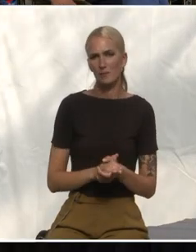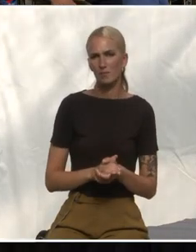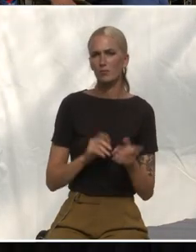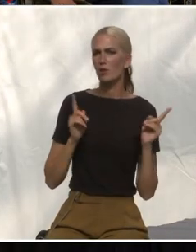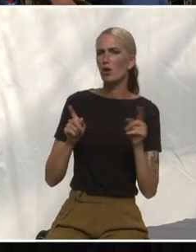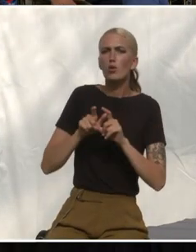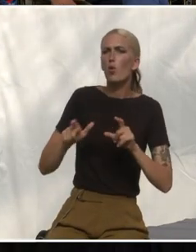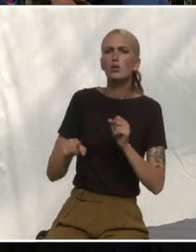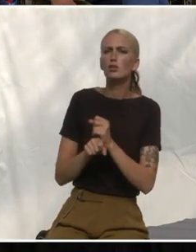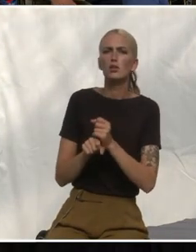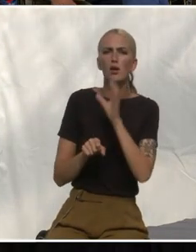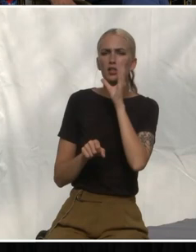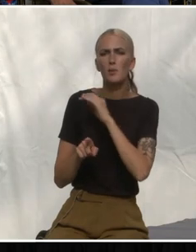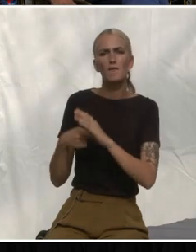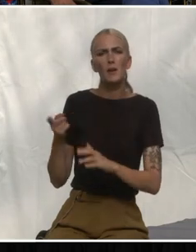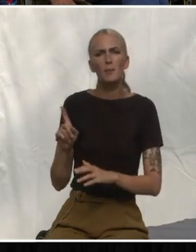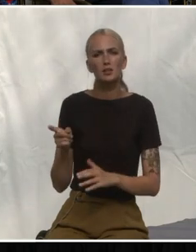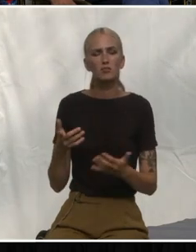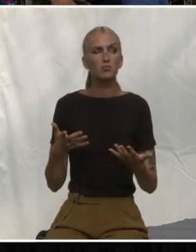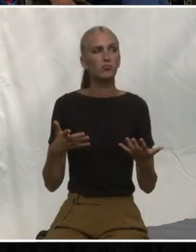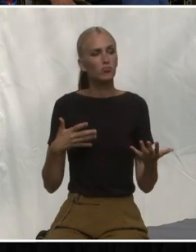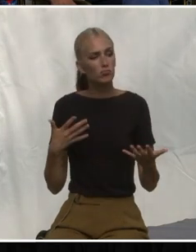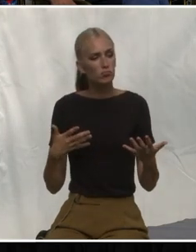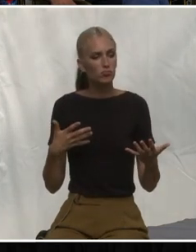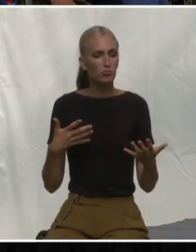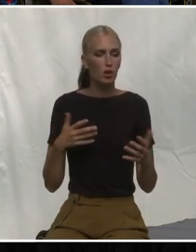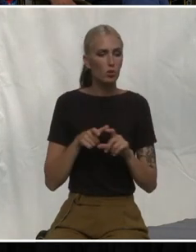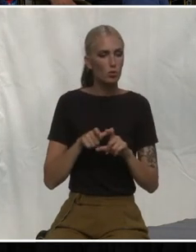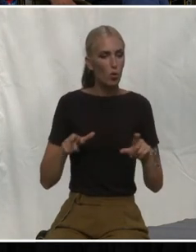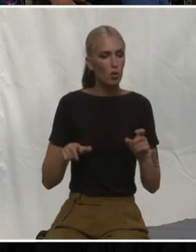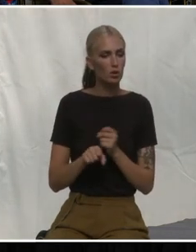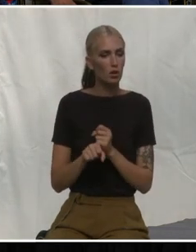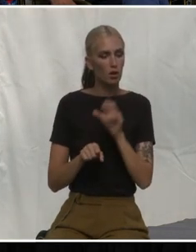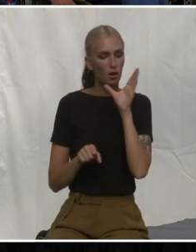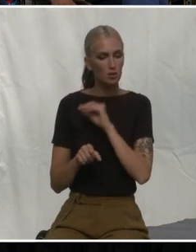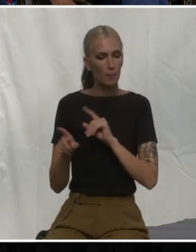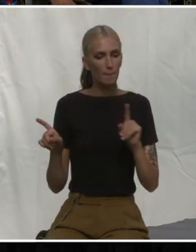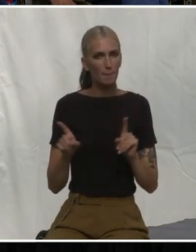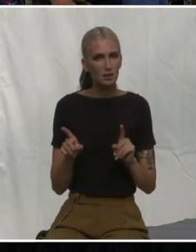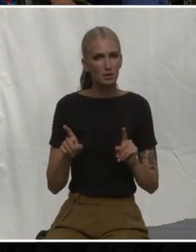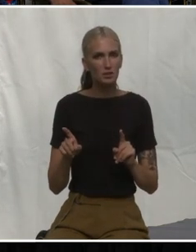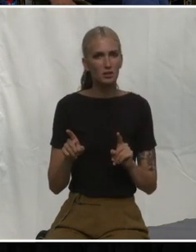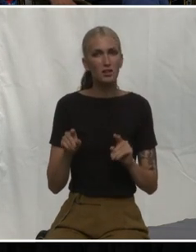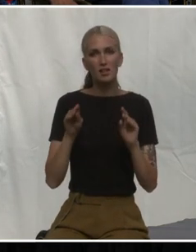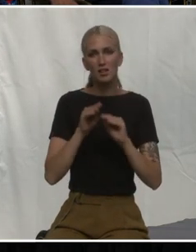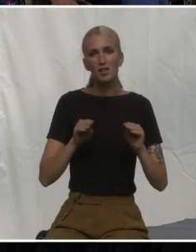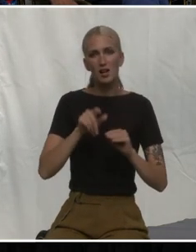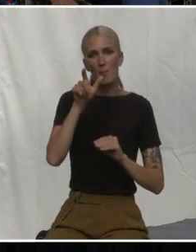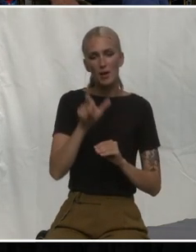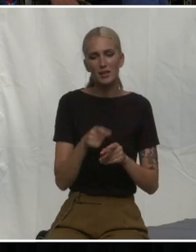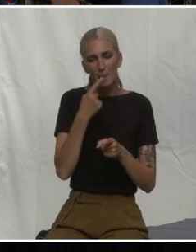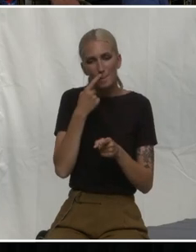schools? Or not only at schools? The most practical things that schools can do is get more male teachers.